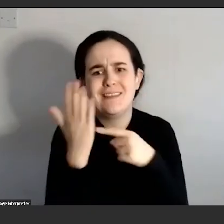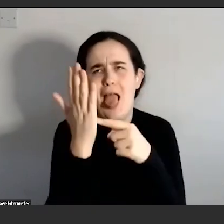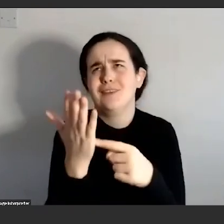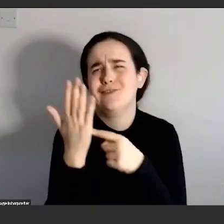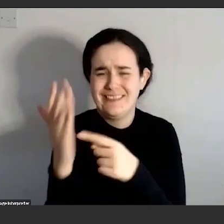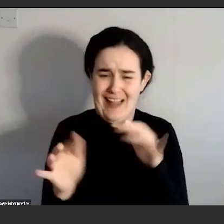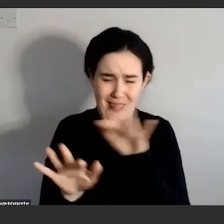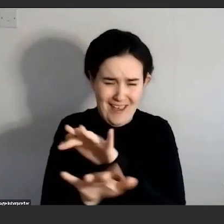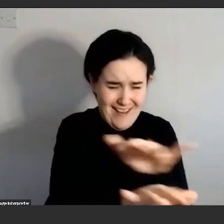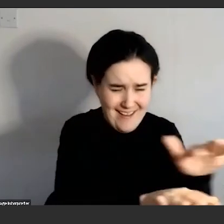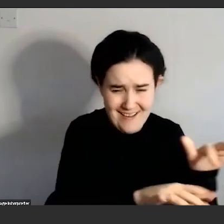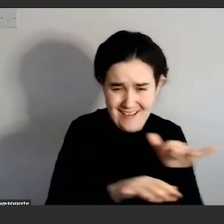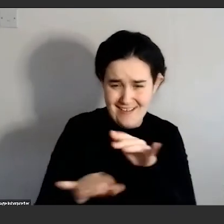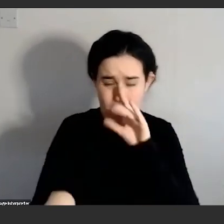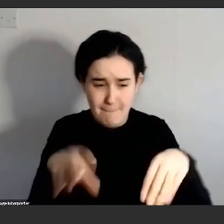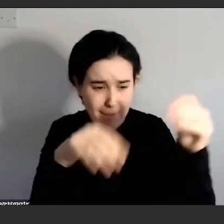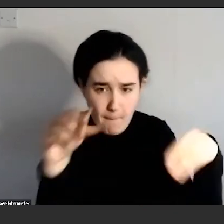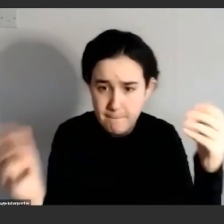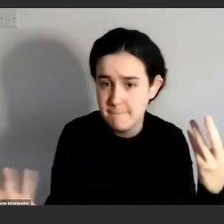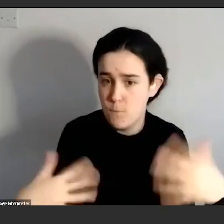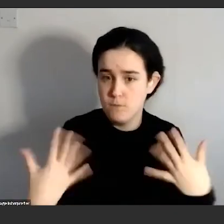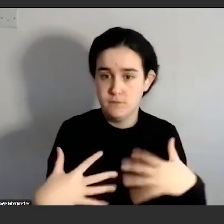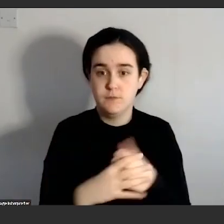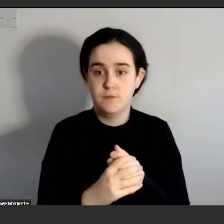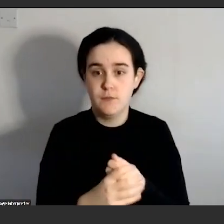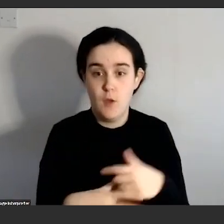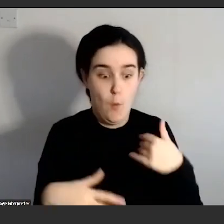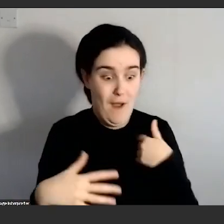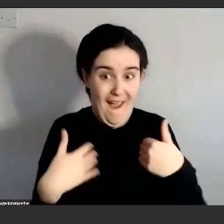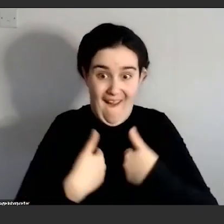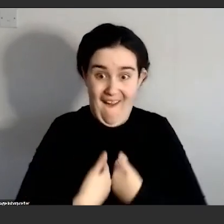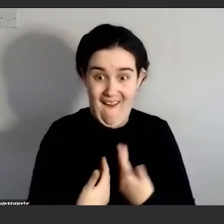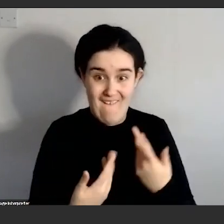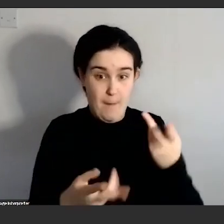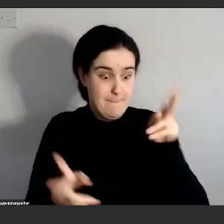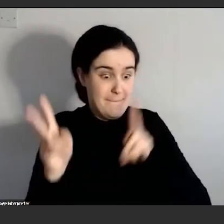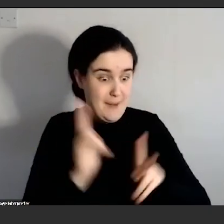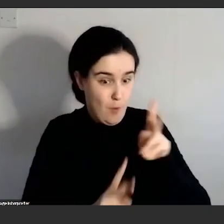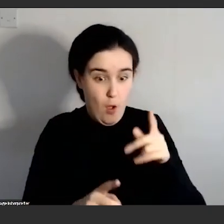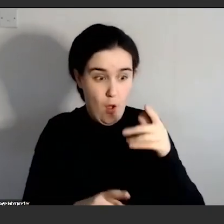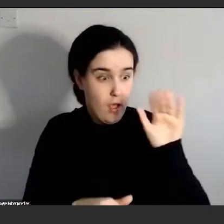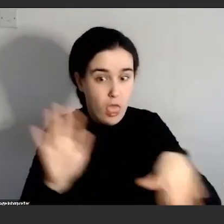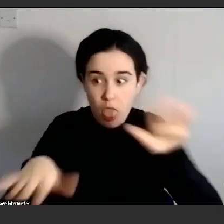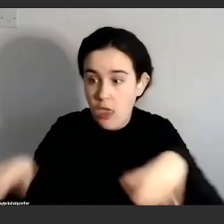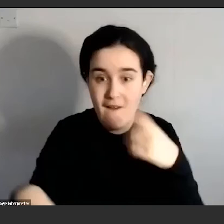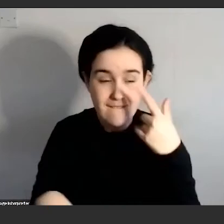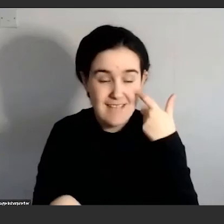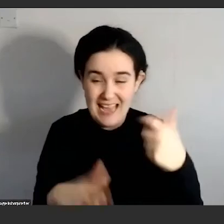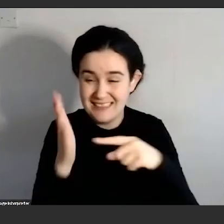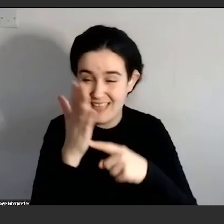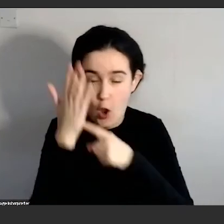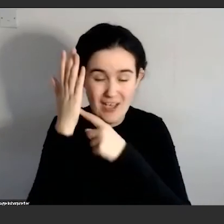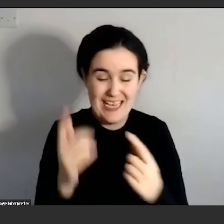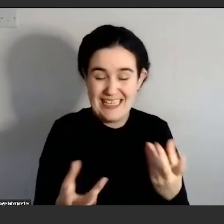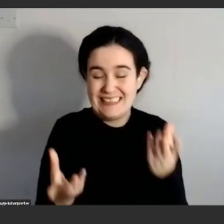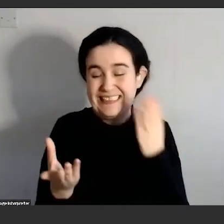terrifying because I'm worried with masks. I'm worried that doctors are not going to believe me as capable.